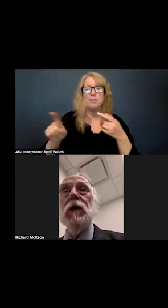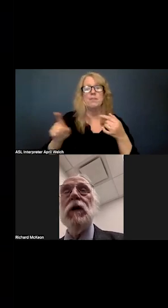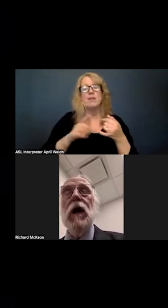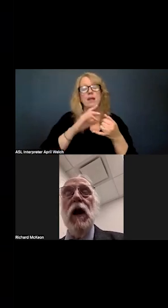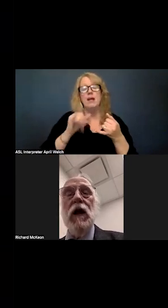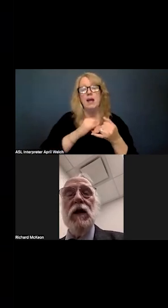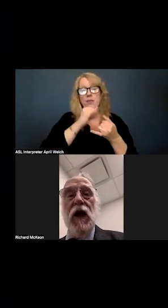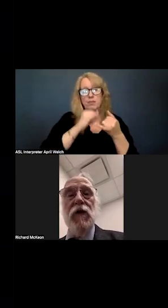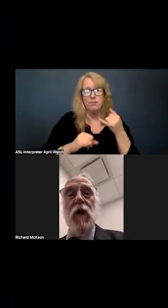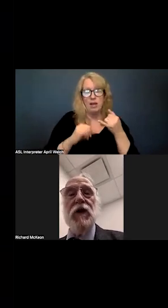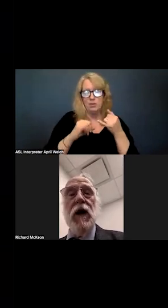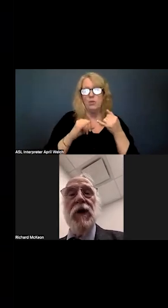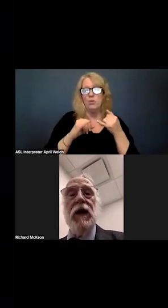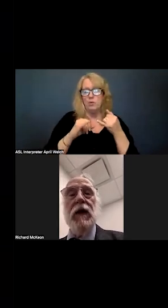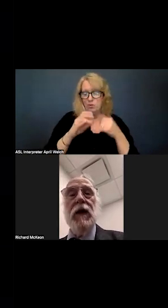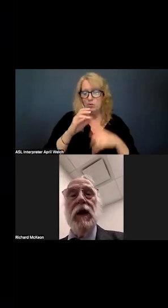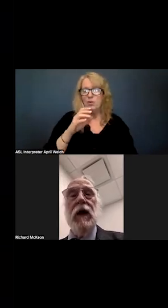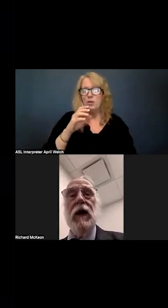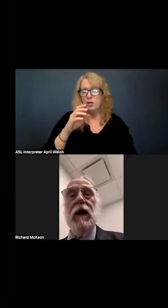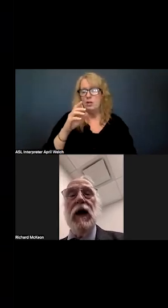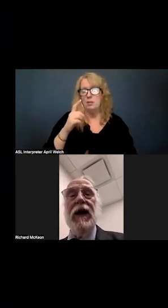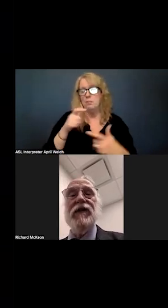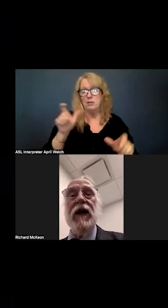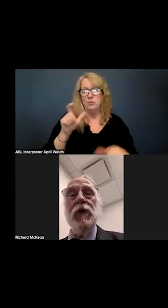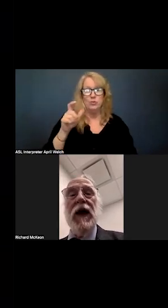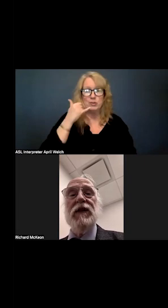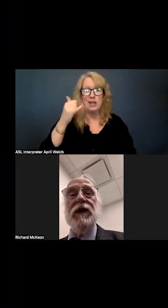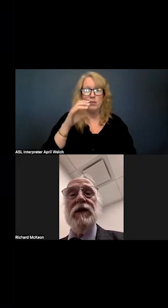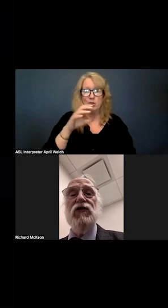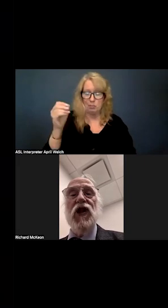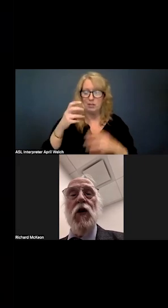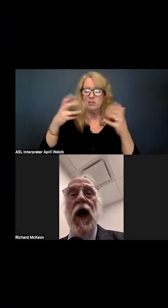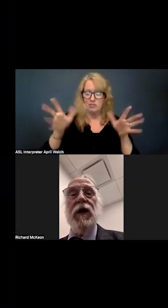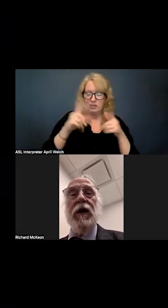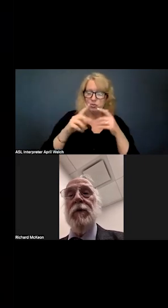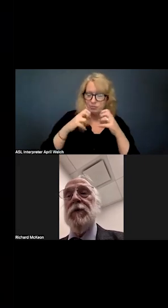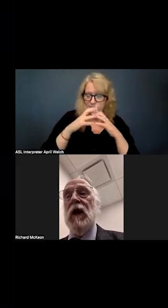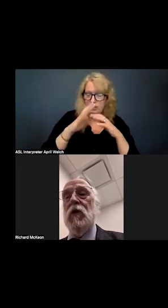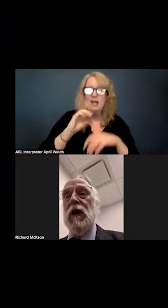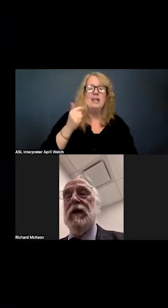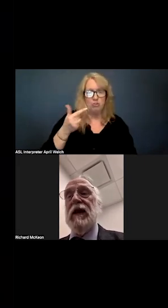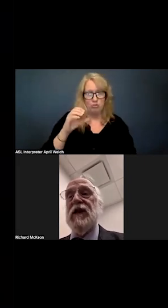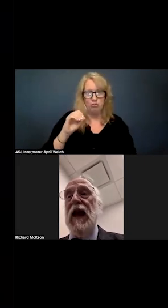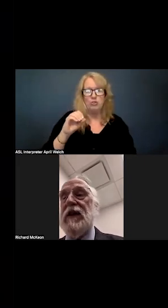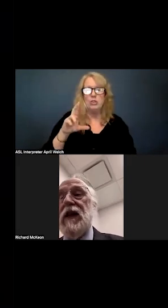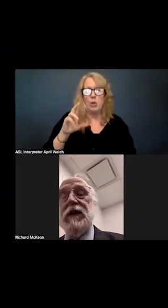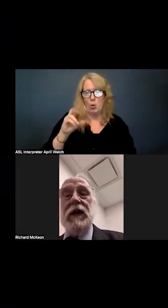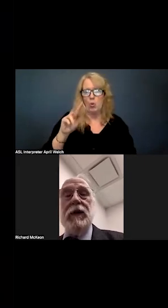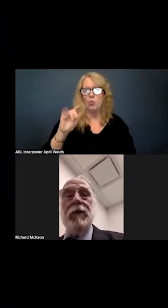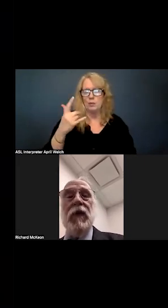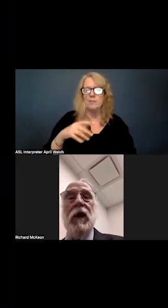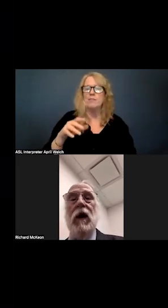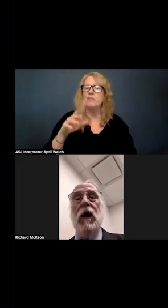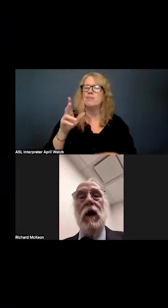major telephone company has implemented geo-routing, and that's